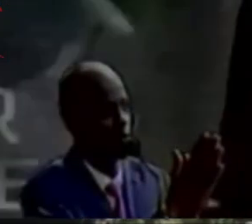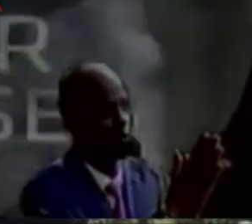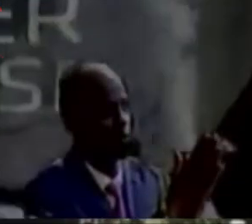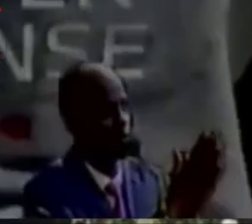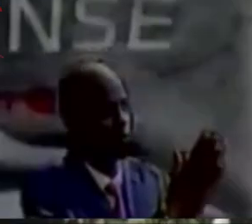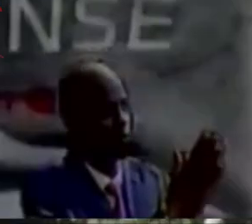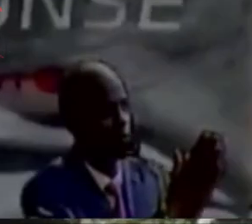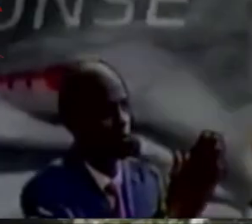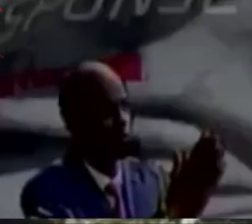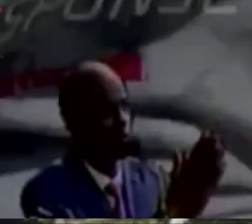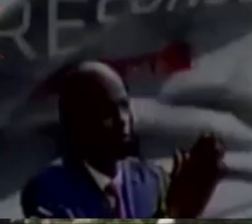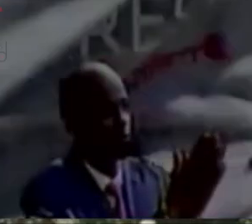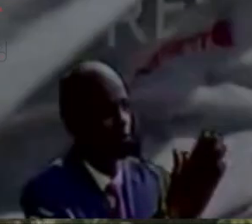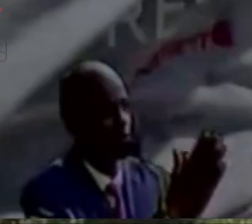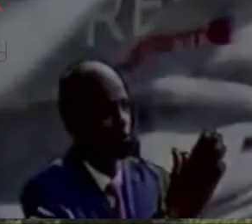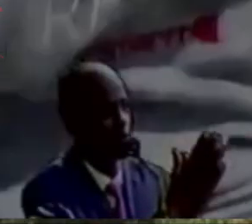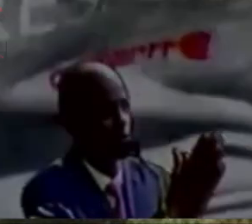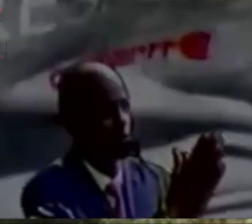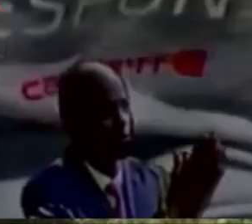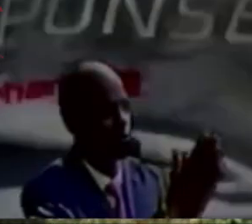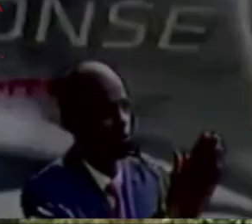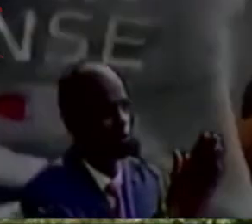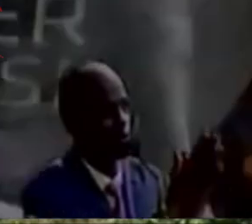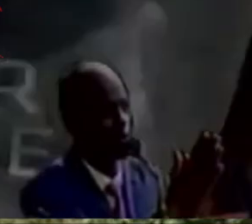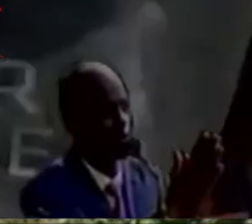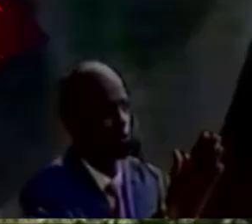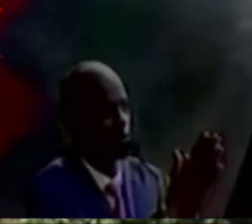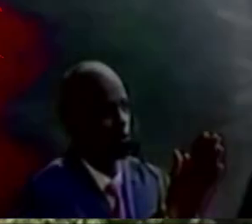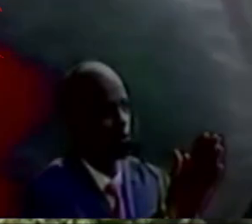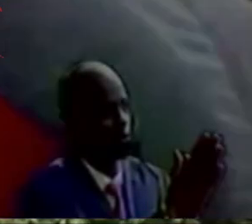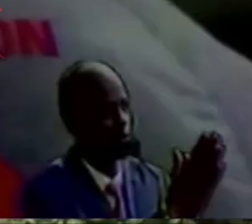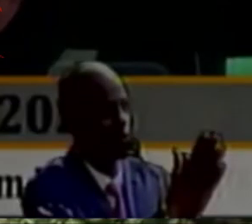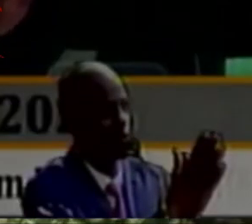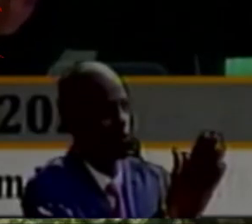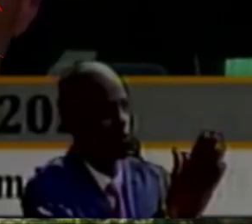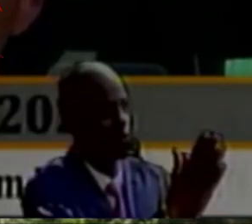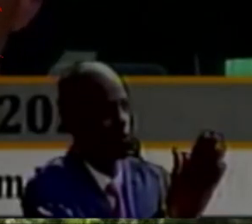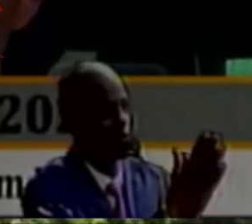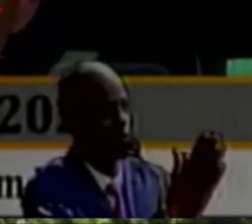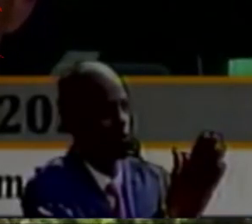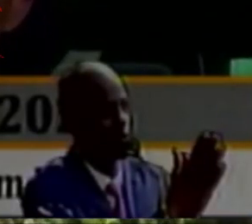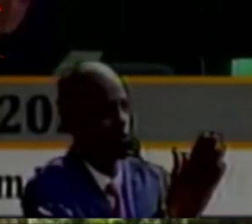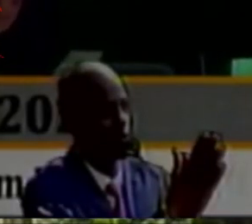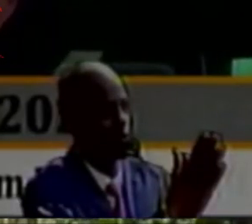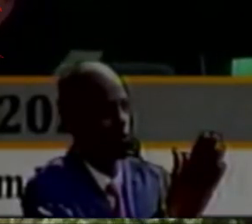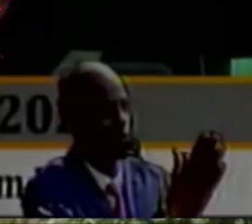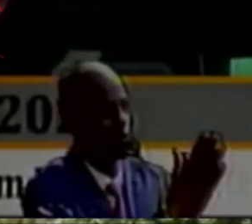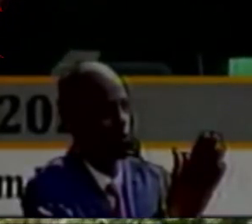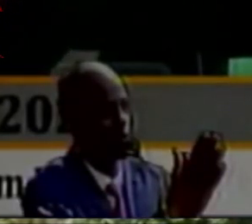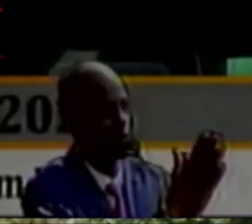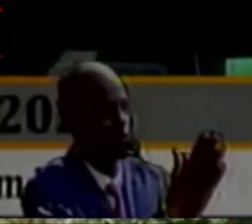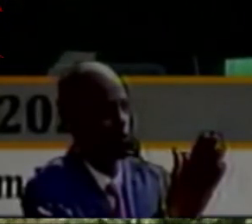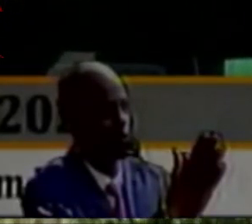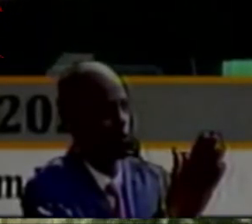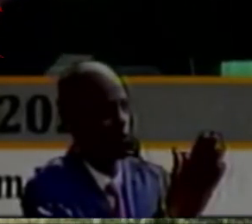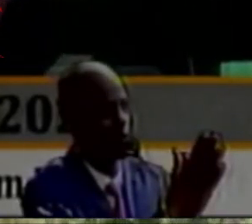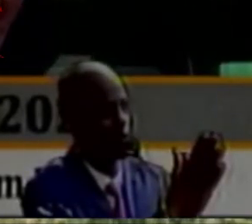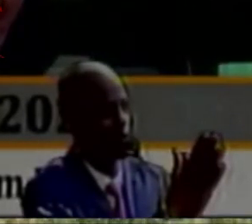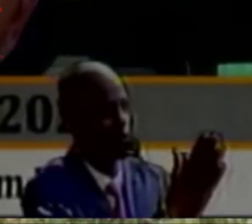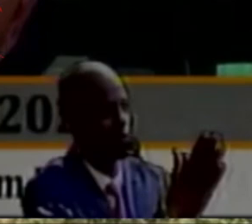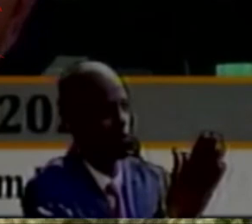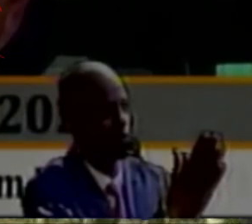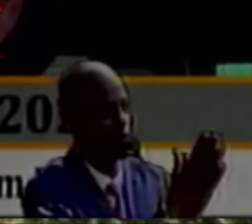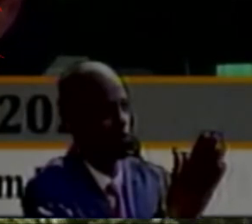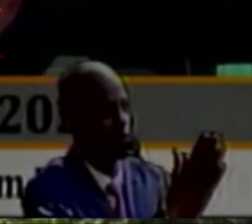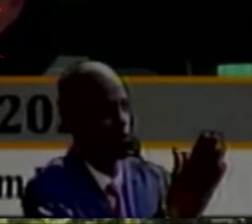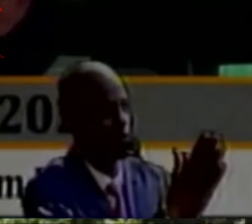is something that we try to do. Mm-hmm. We're usually on the ground anywhere from a few weeks to a few months, depending on what we can do, because